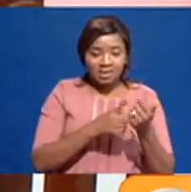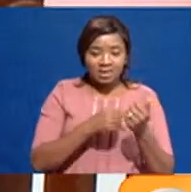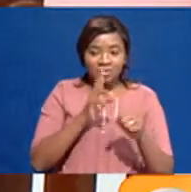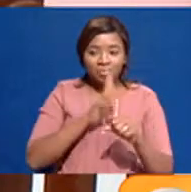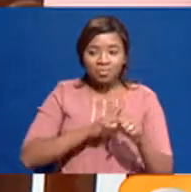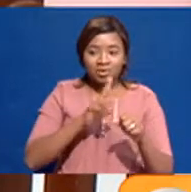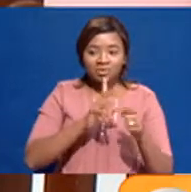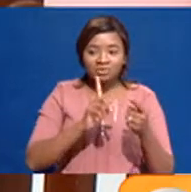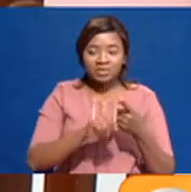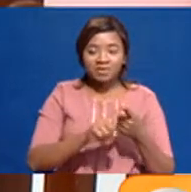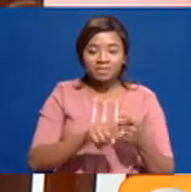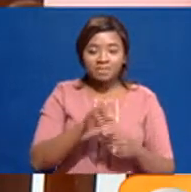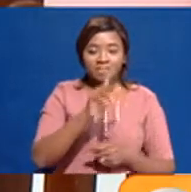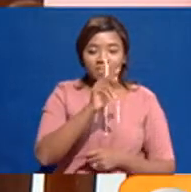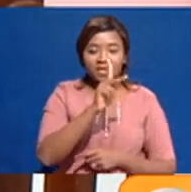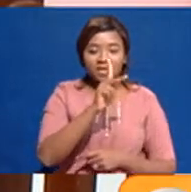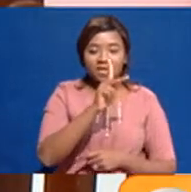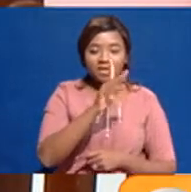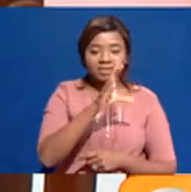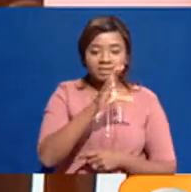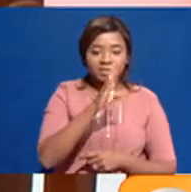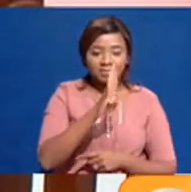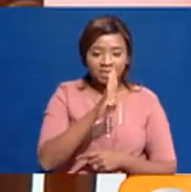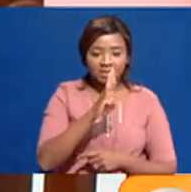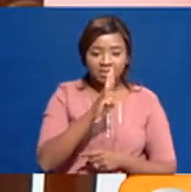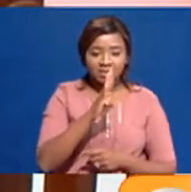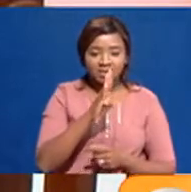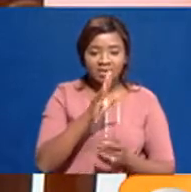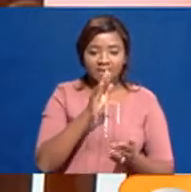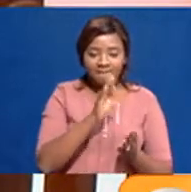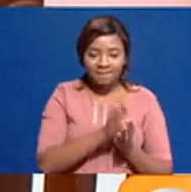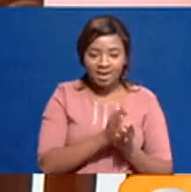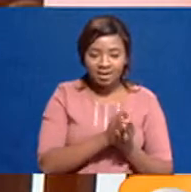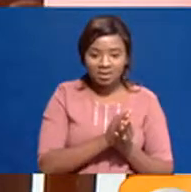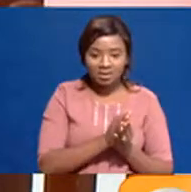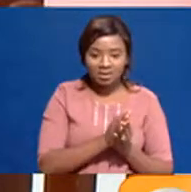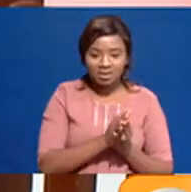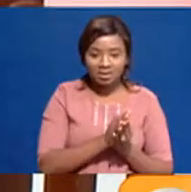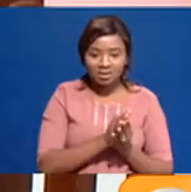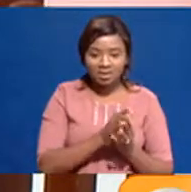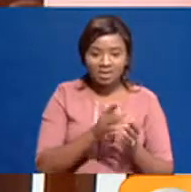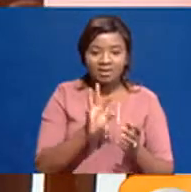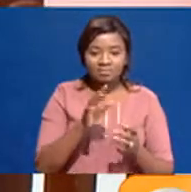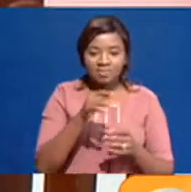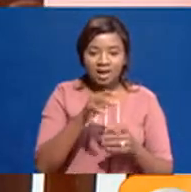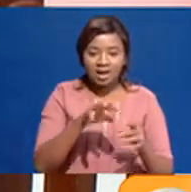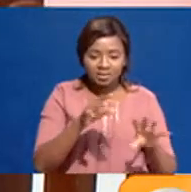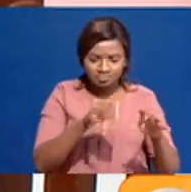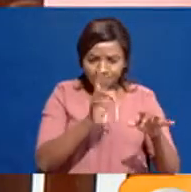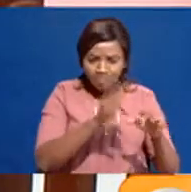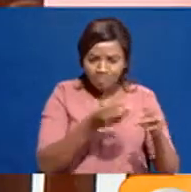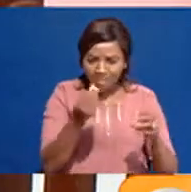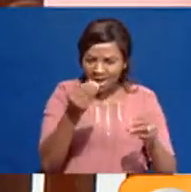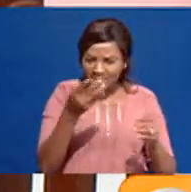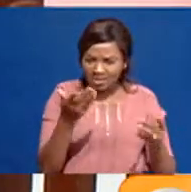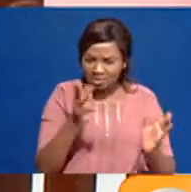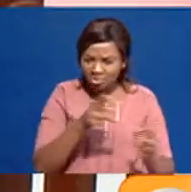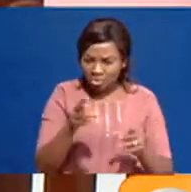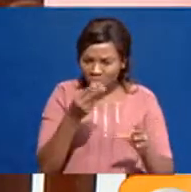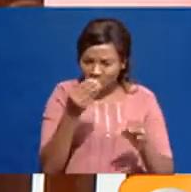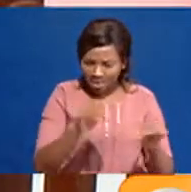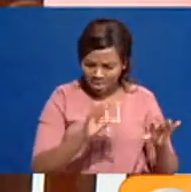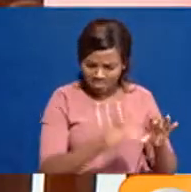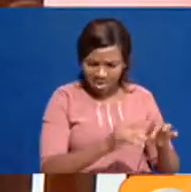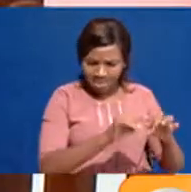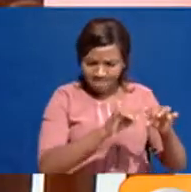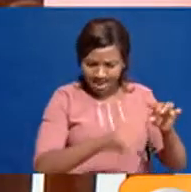KCB tellers, 100 of them, National Bank tellers. For counting. It's not like the